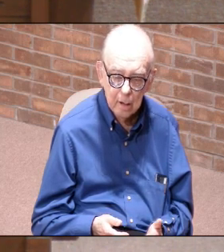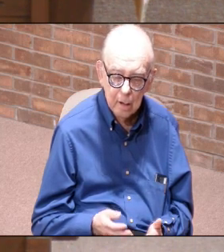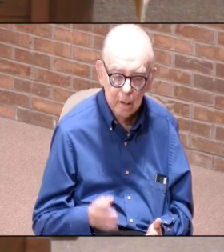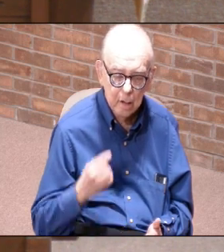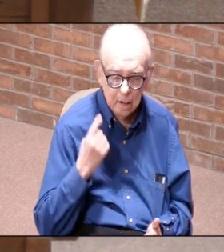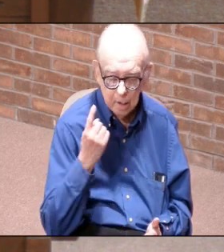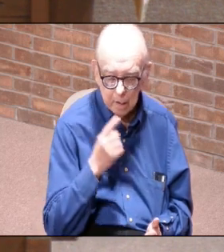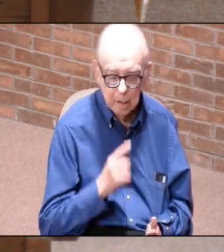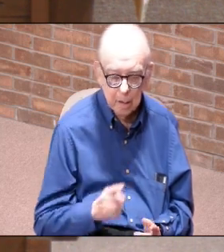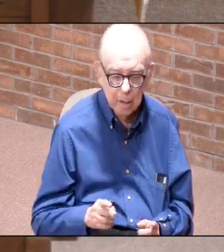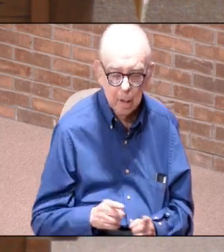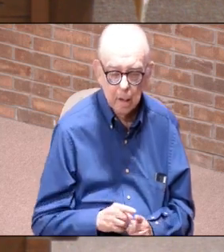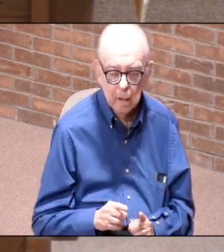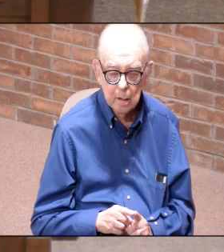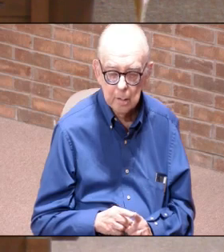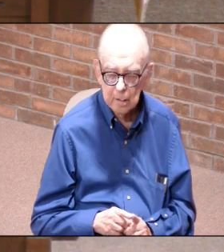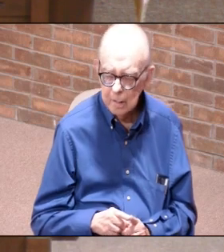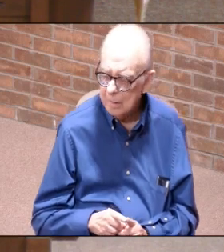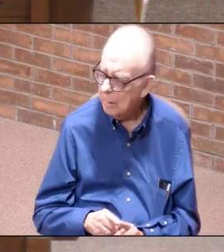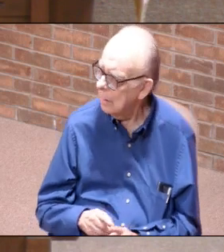Looks like a big mouth bass, doesn't it?